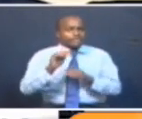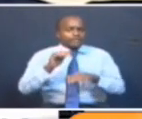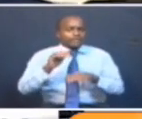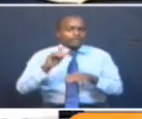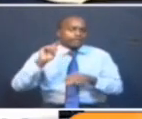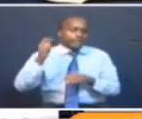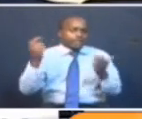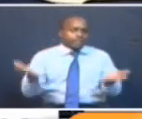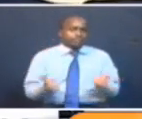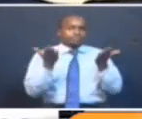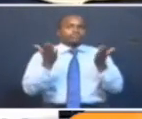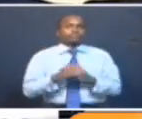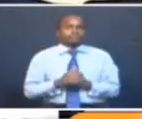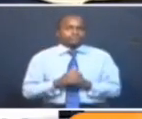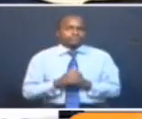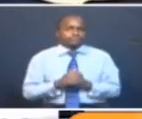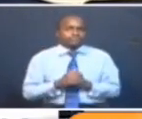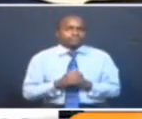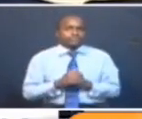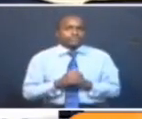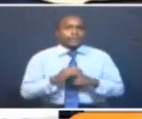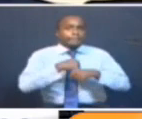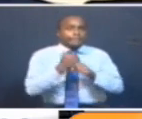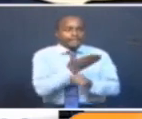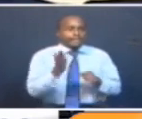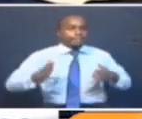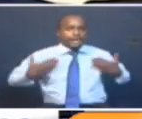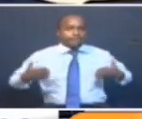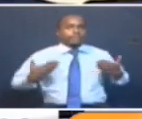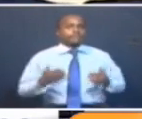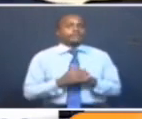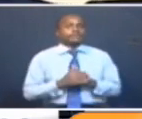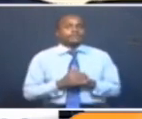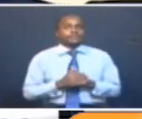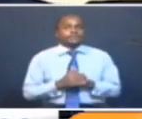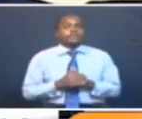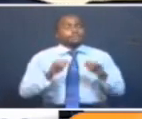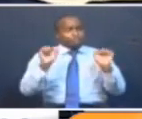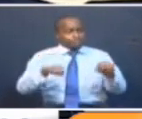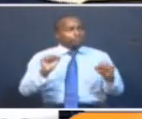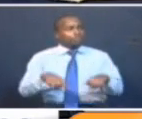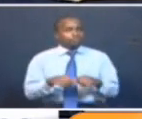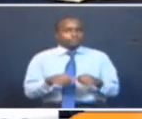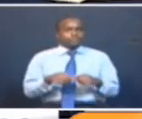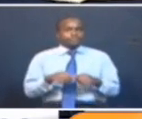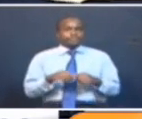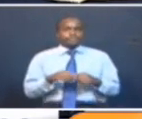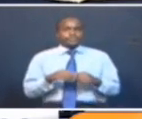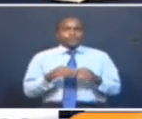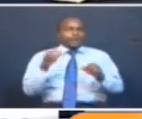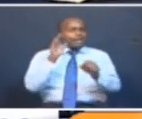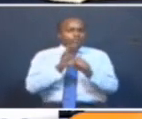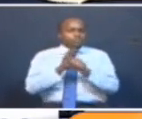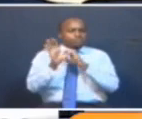and goodness for them and making them happier? It can be done. Lots of countries have done in our